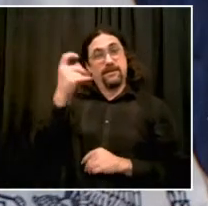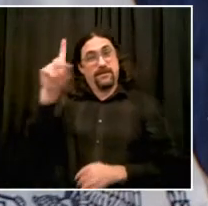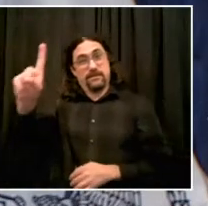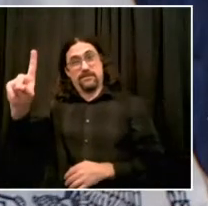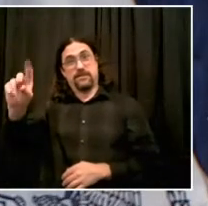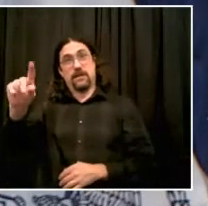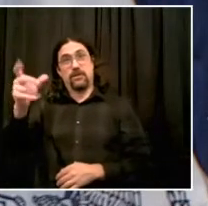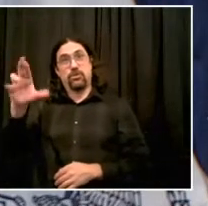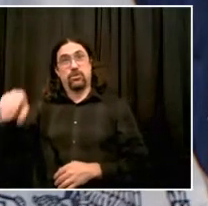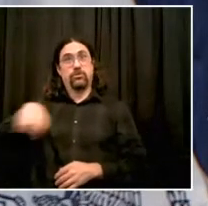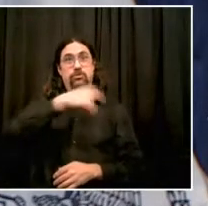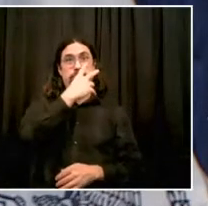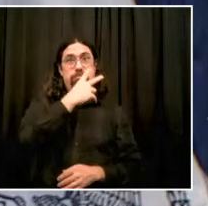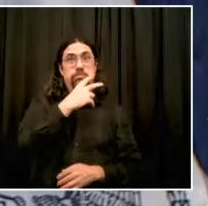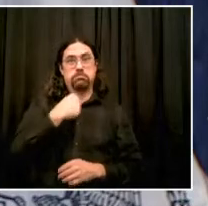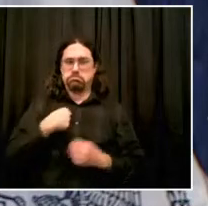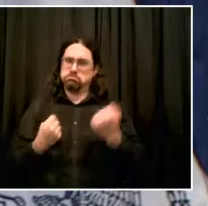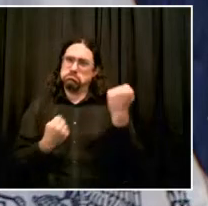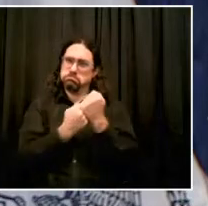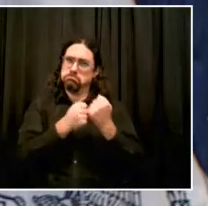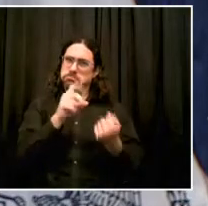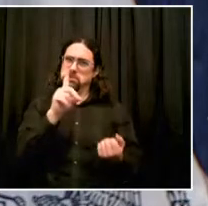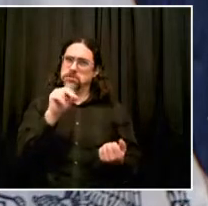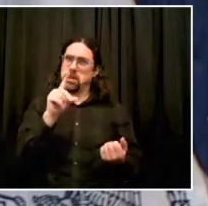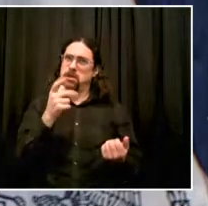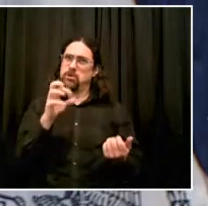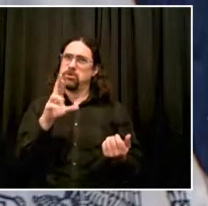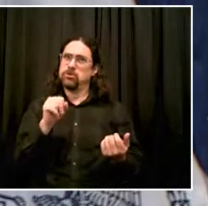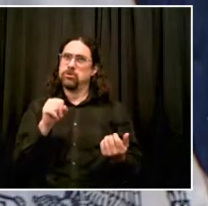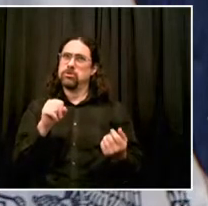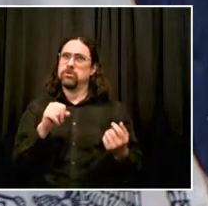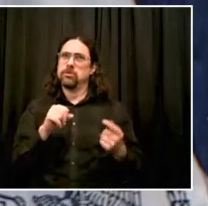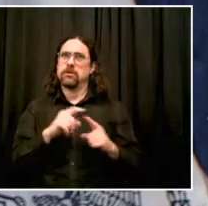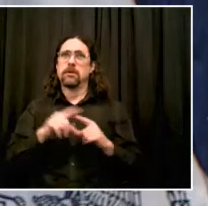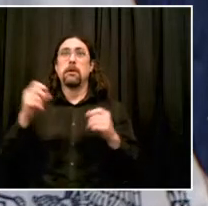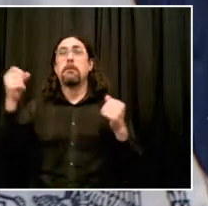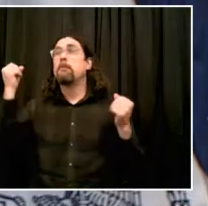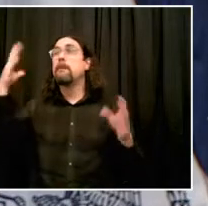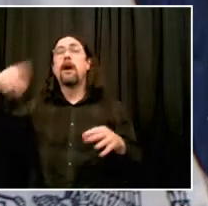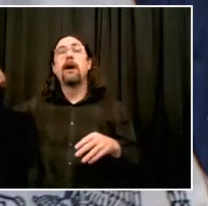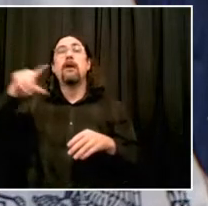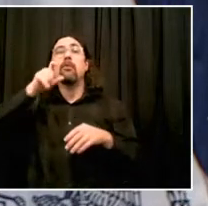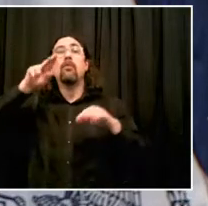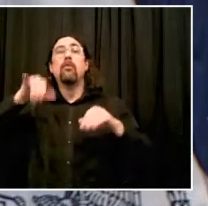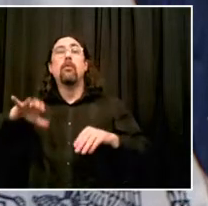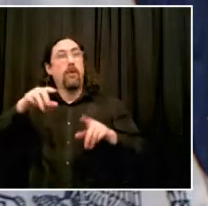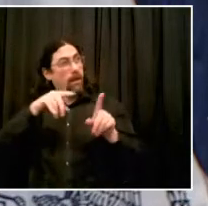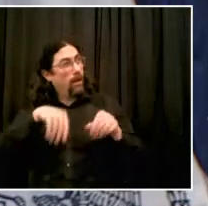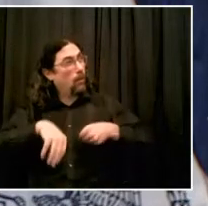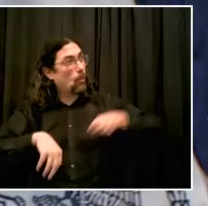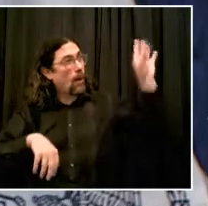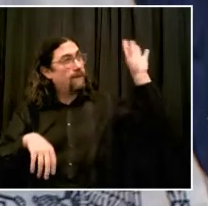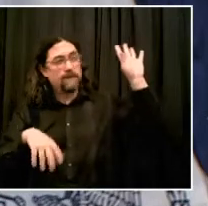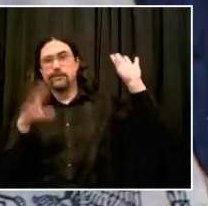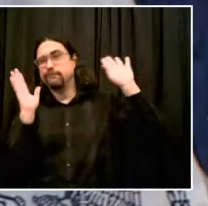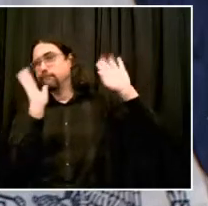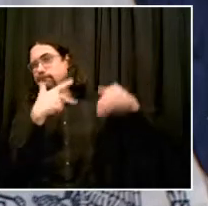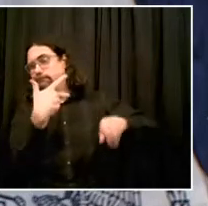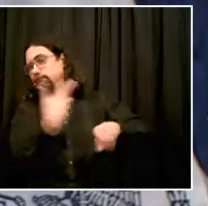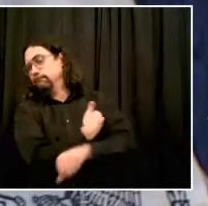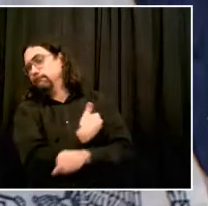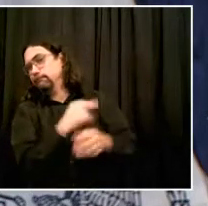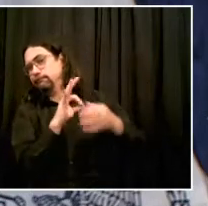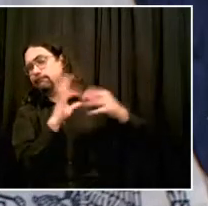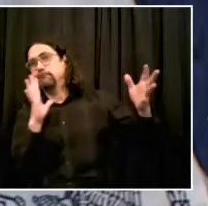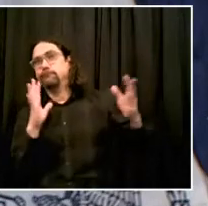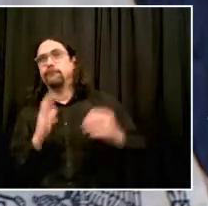what kind of tax breaks or incentives are they getting, if any? Yeah, we'll get you the details. The best of my